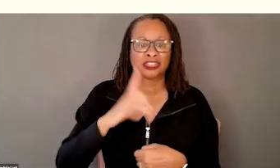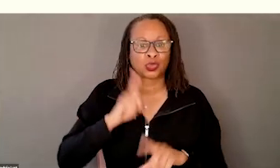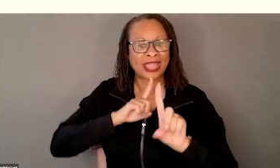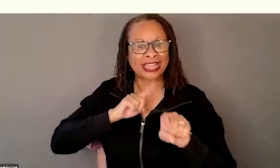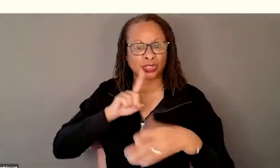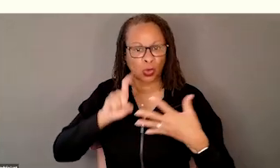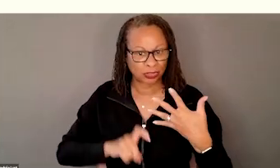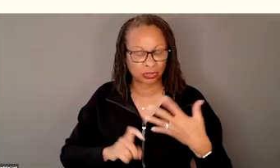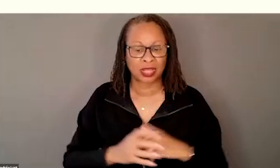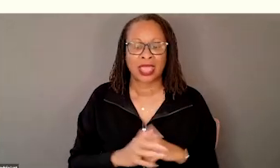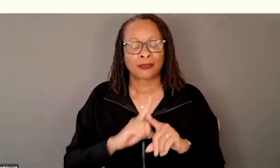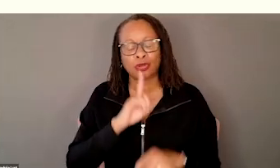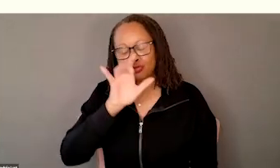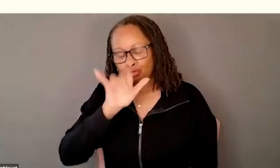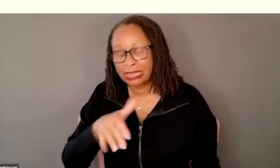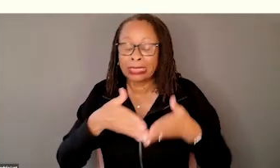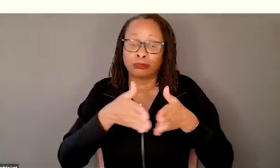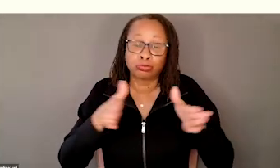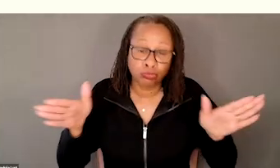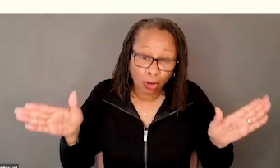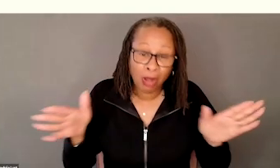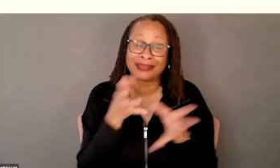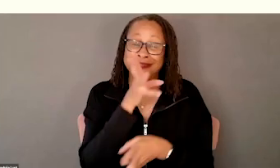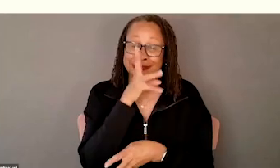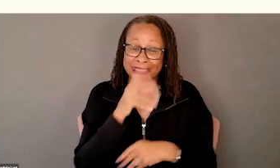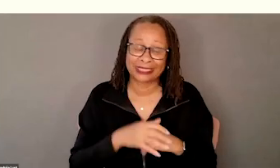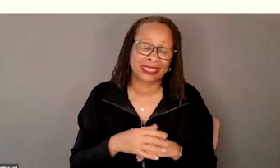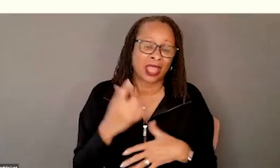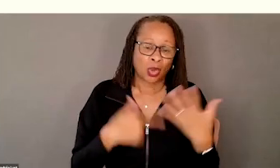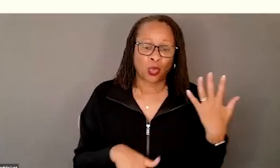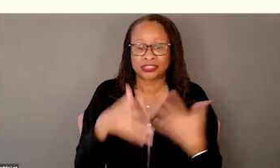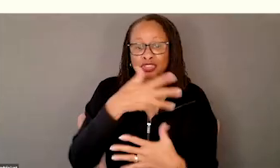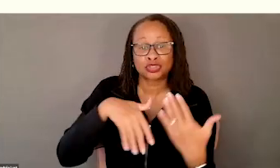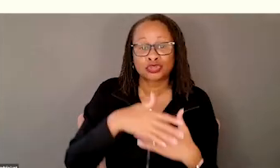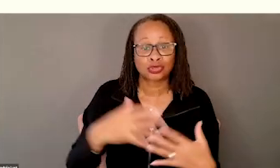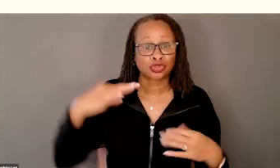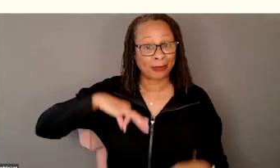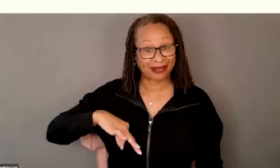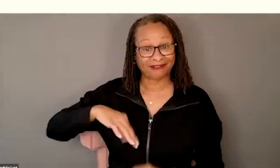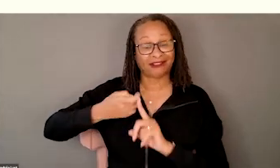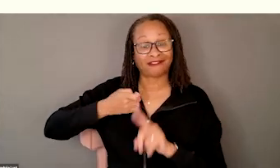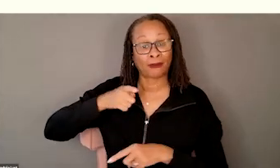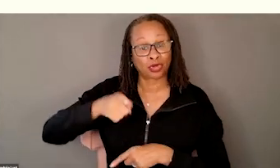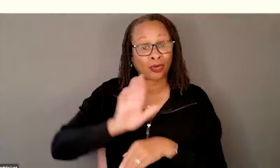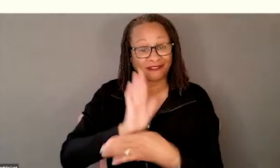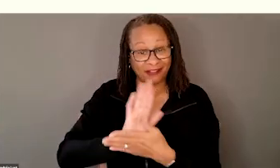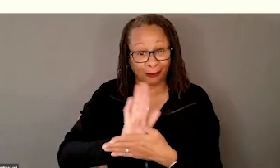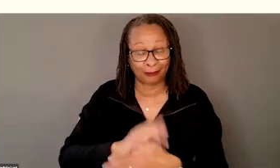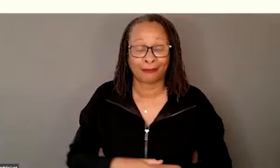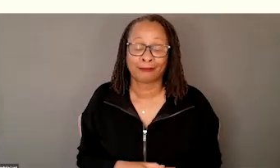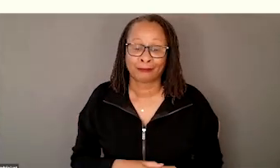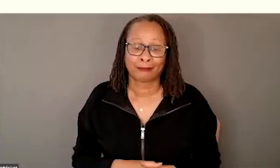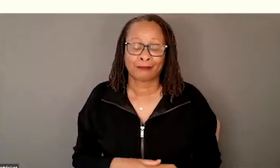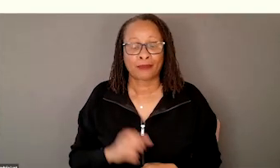So really, really broadly speaking, what is the social good that's going to come from the release of your film? Or,